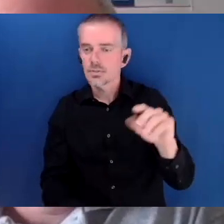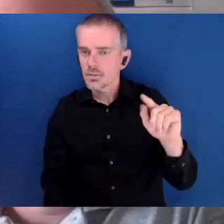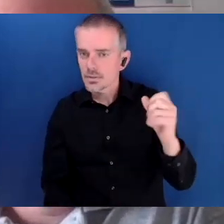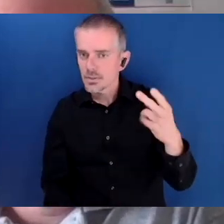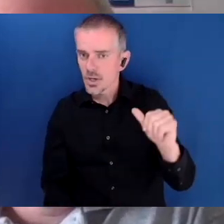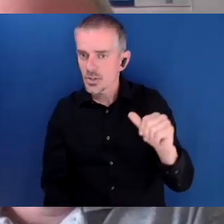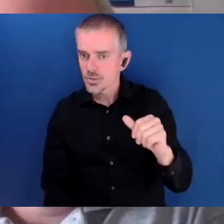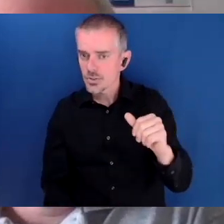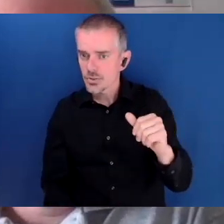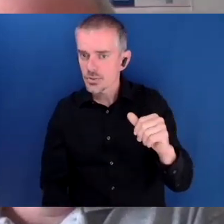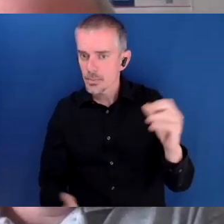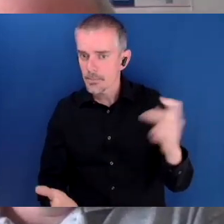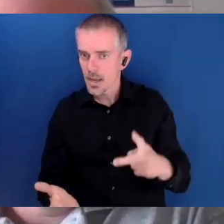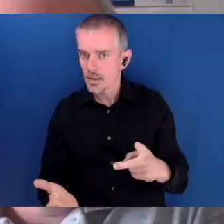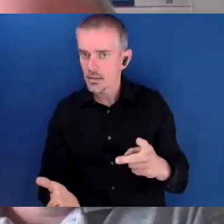and is your sound okay?